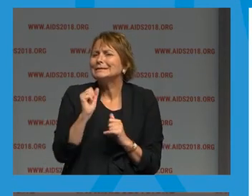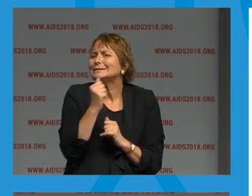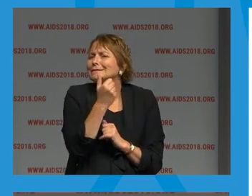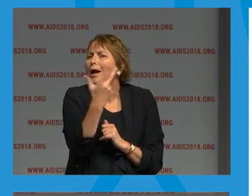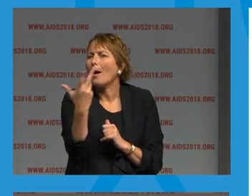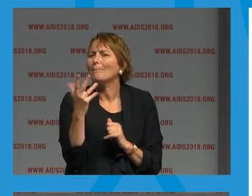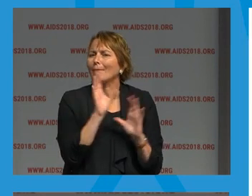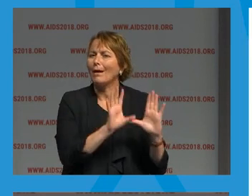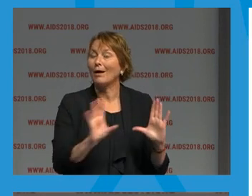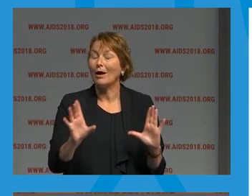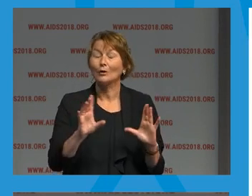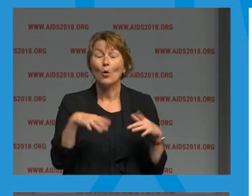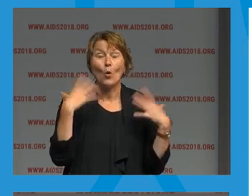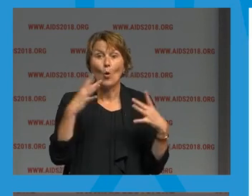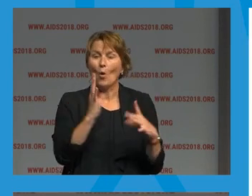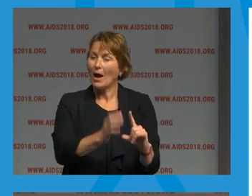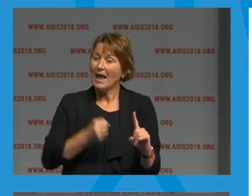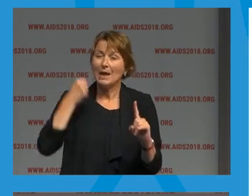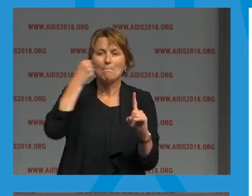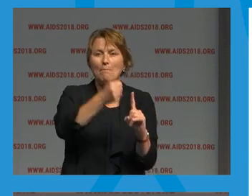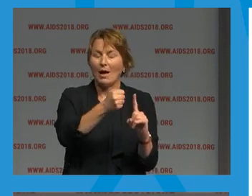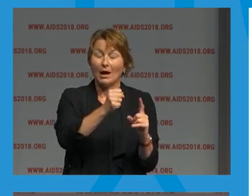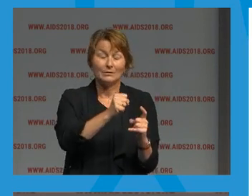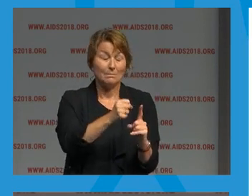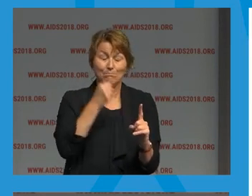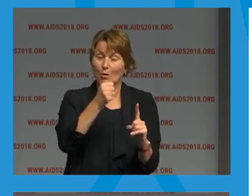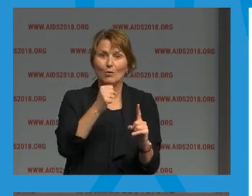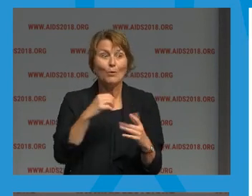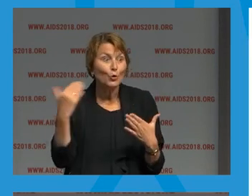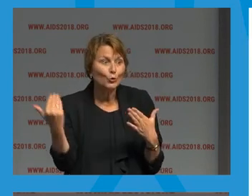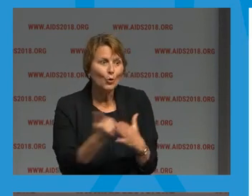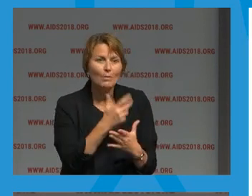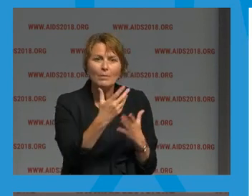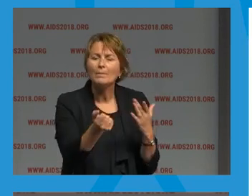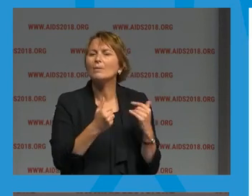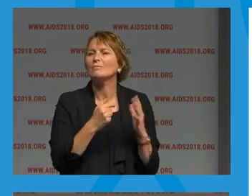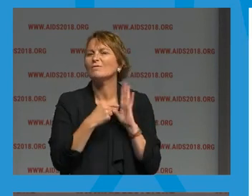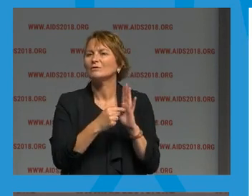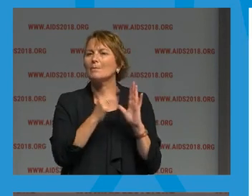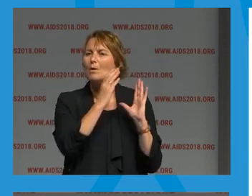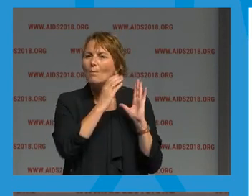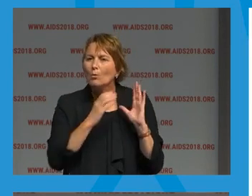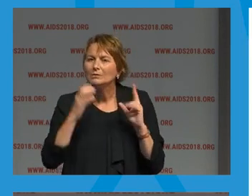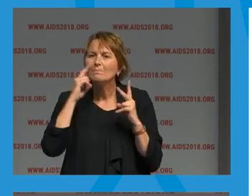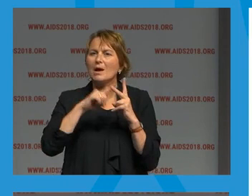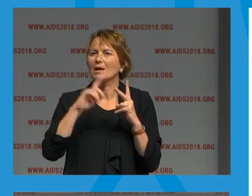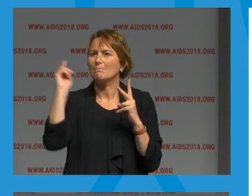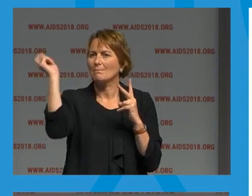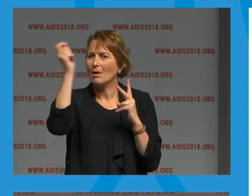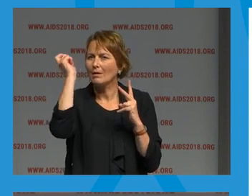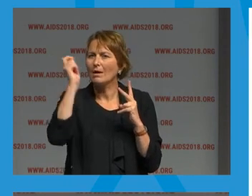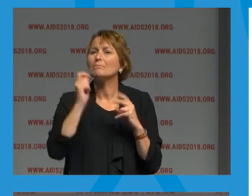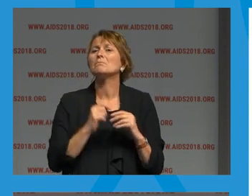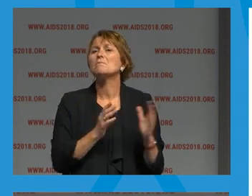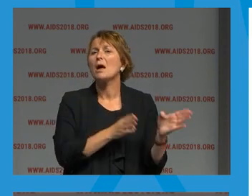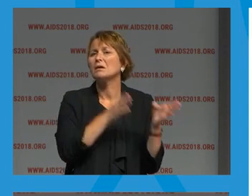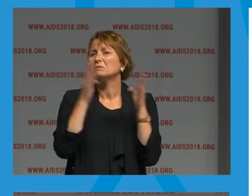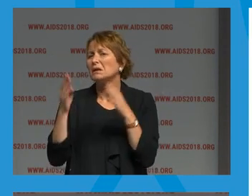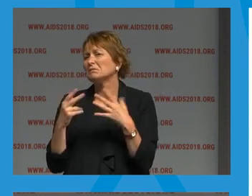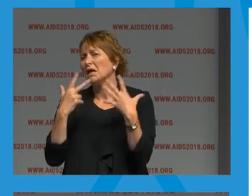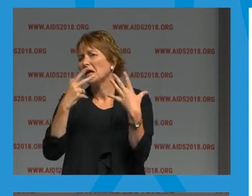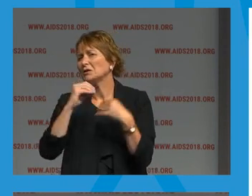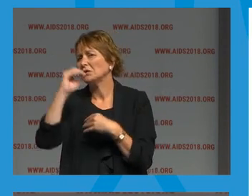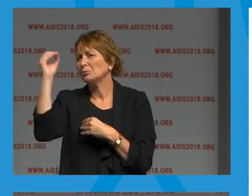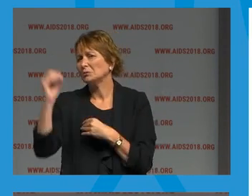a dramatic and high impact on reducing new incidents in Mozambique and Malawi. And then you can see 80 districts, 80%